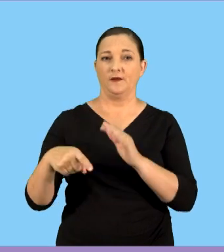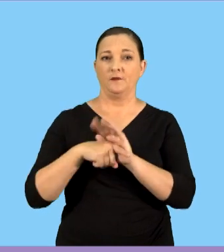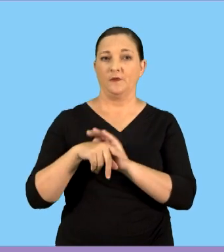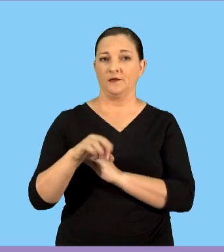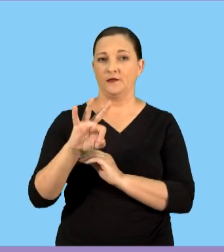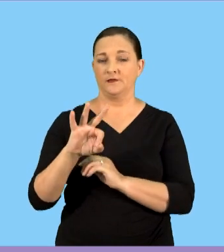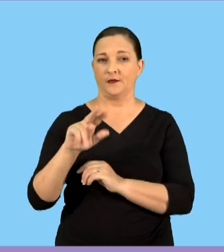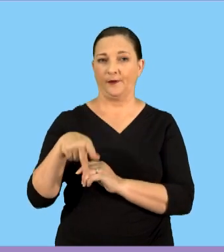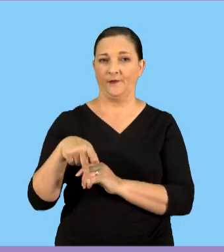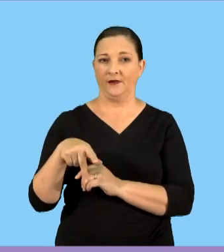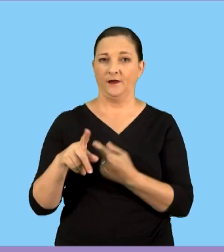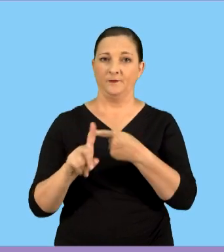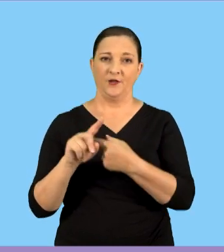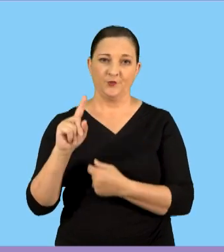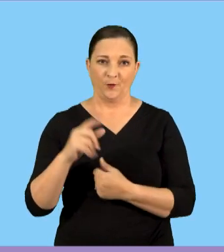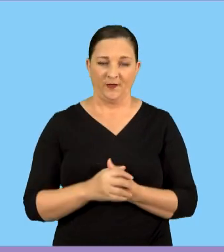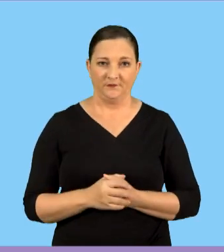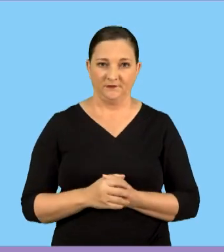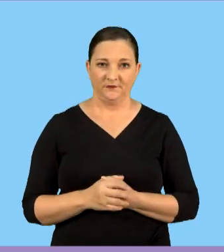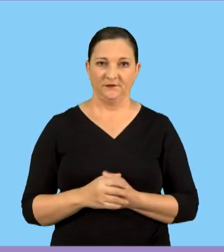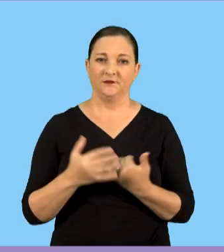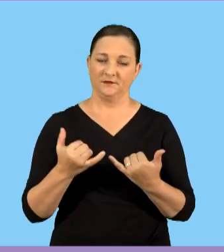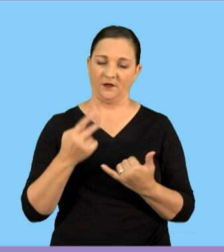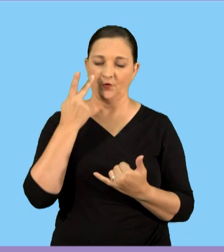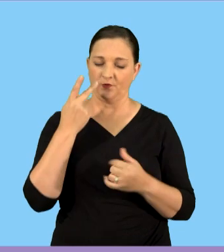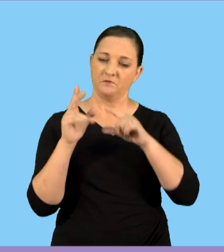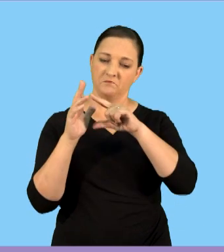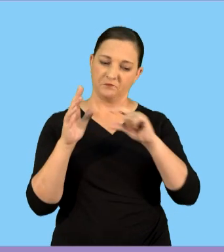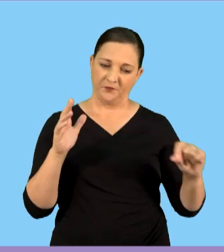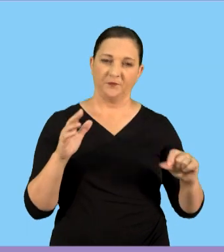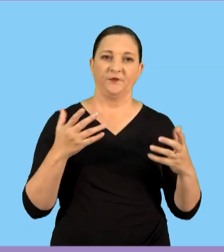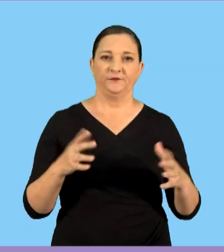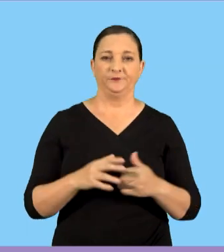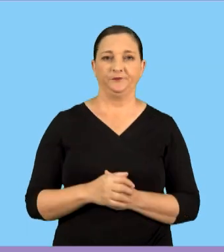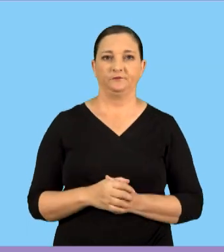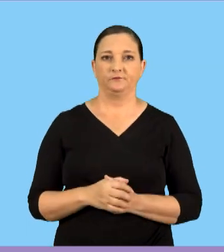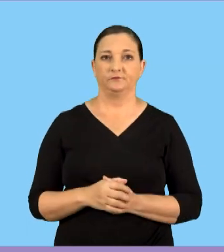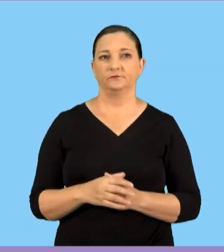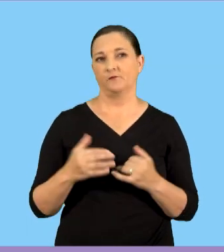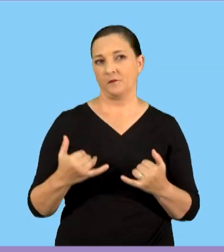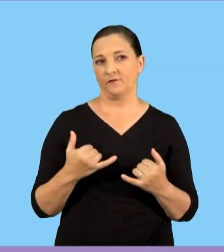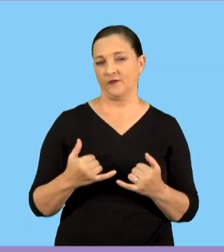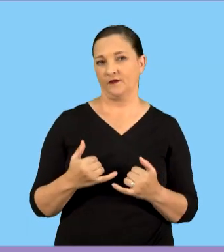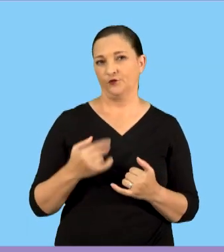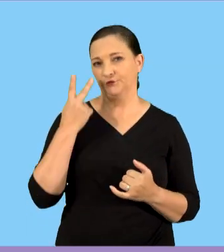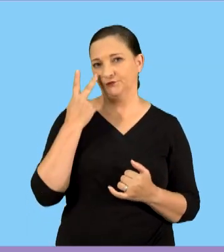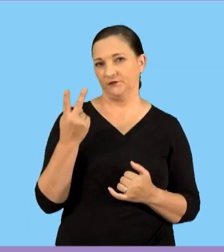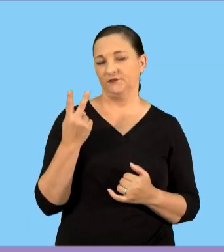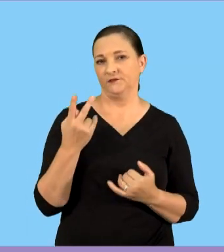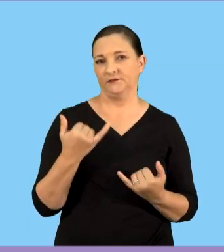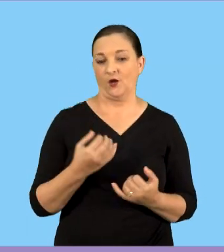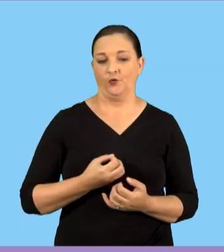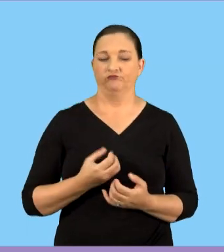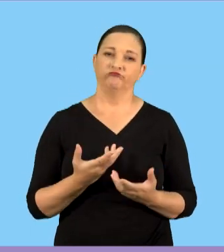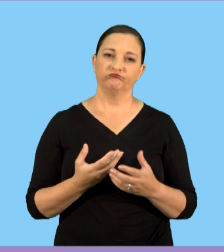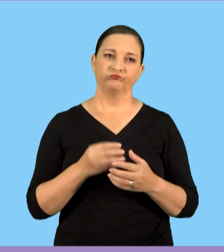3p plus 1. And that is our expression written in descending order. Now let's look at